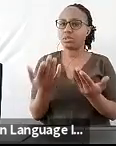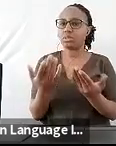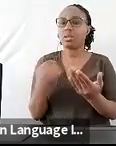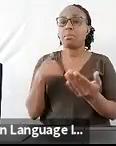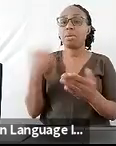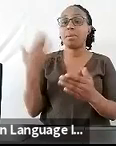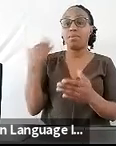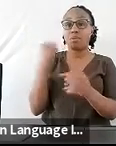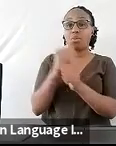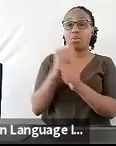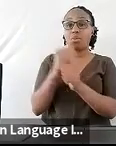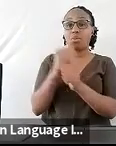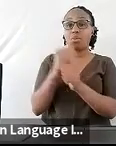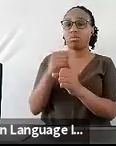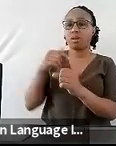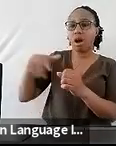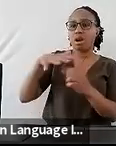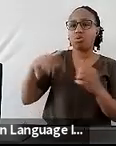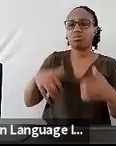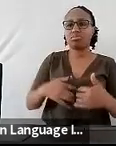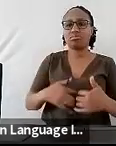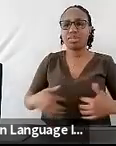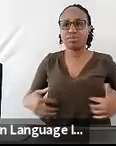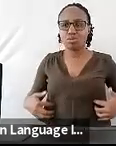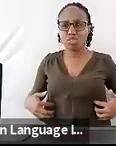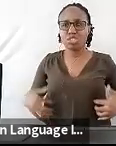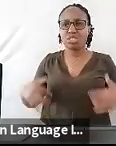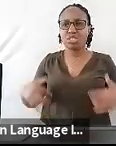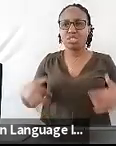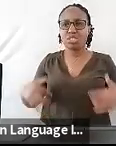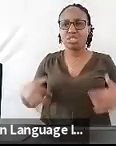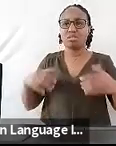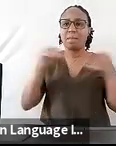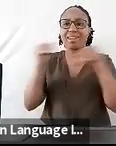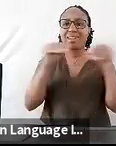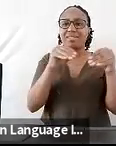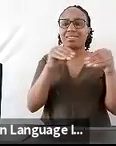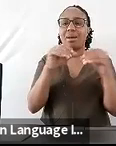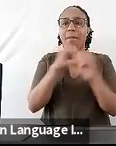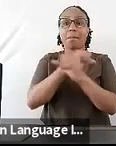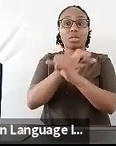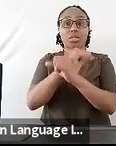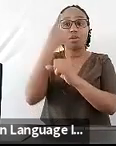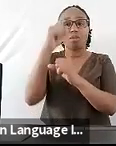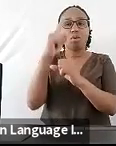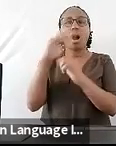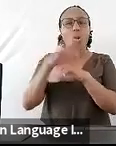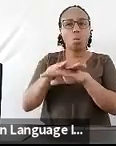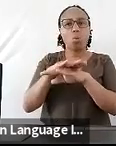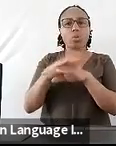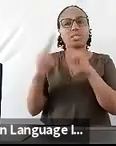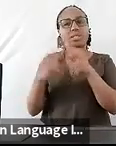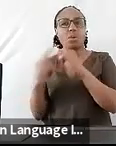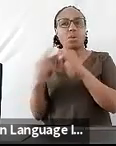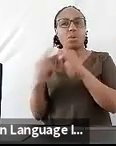protection for a good 7-8 years. I started during the post-election violence in